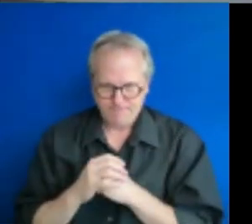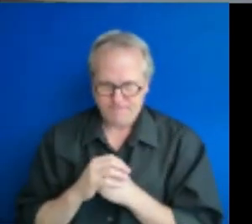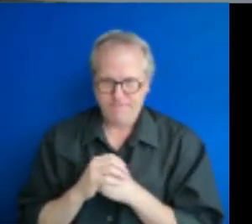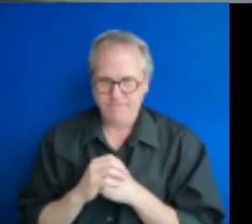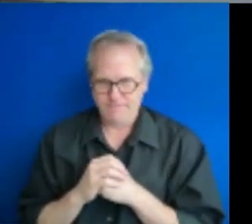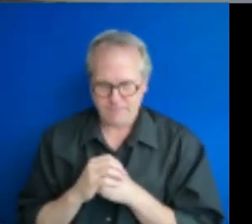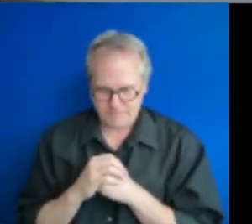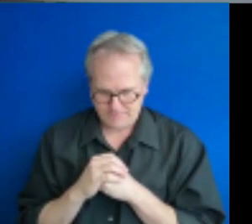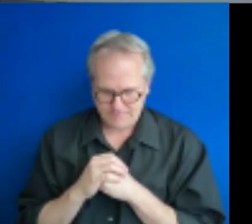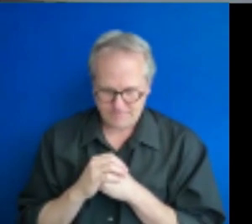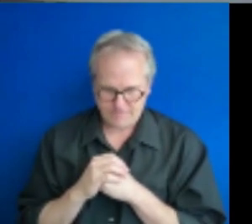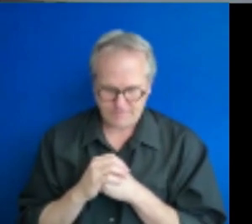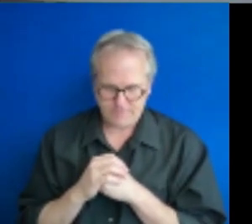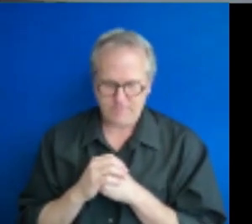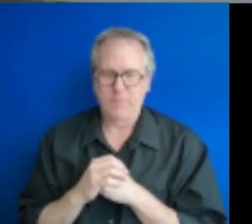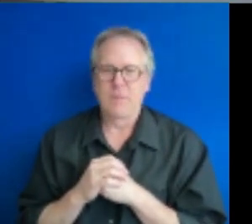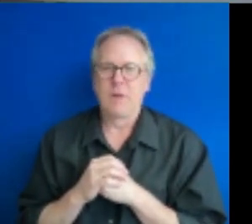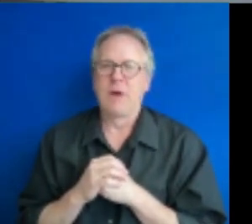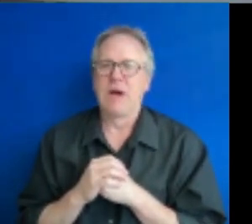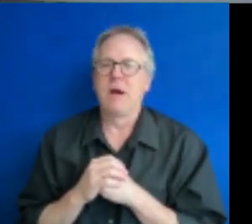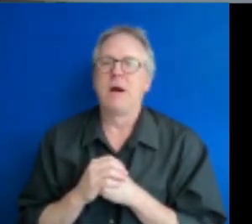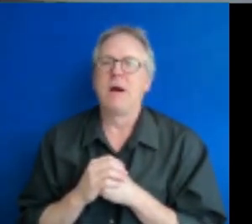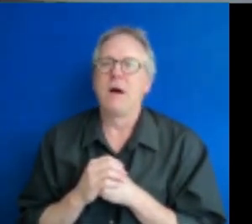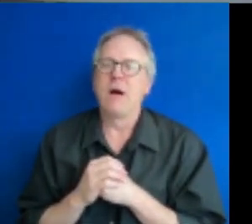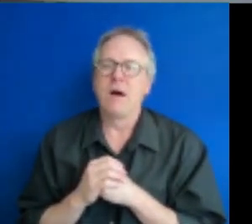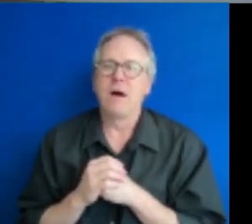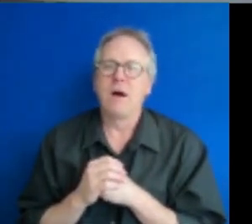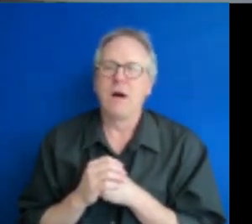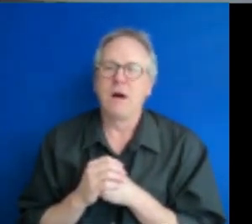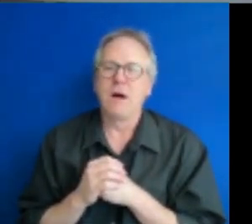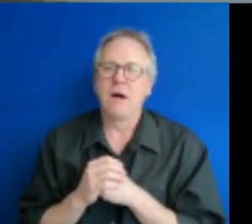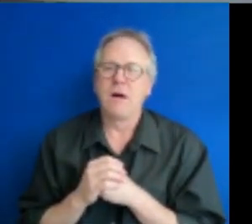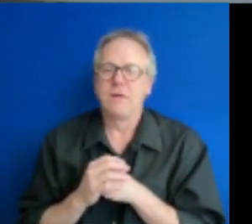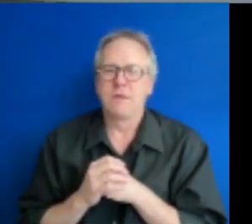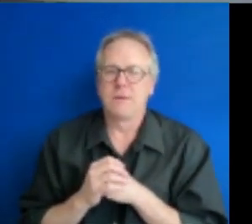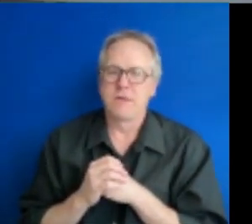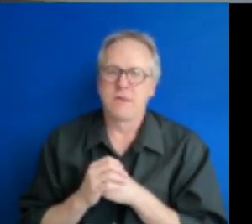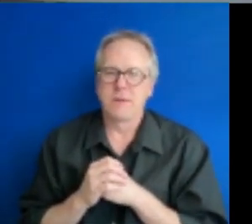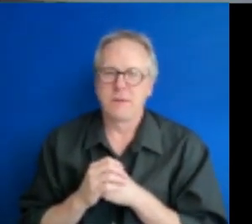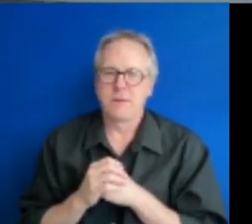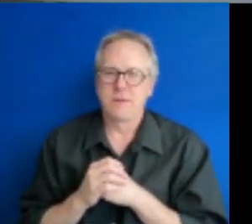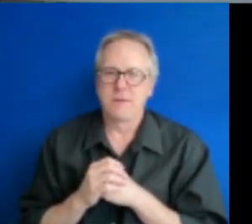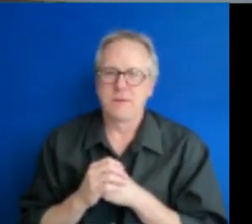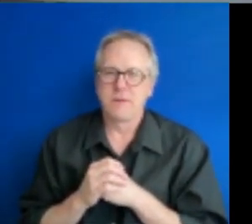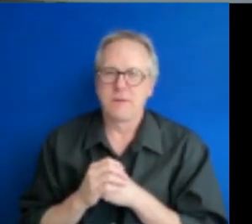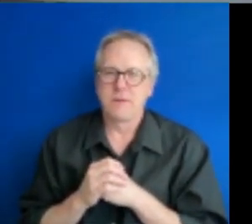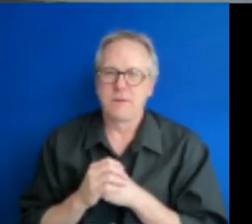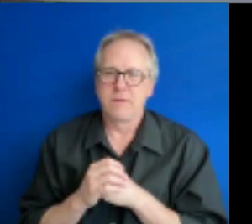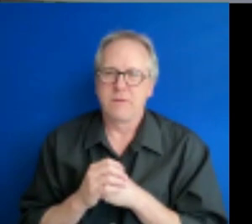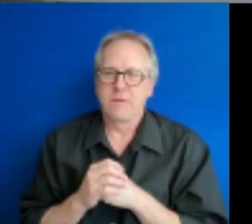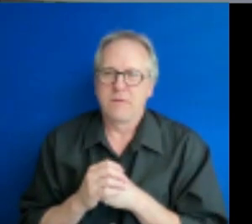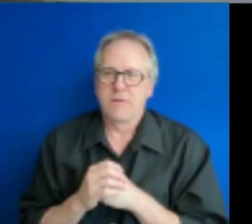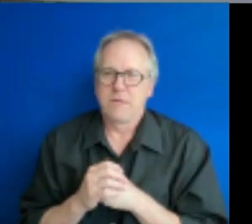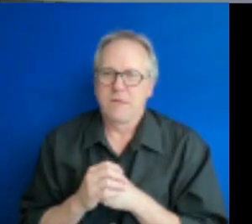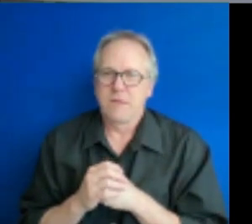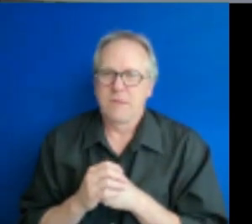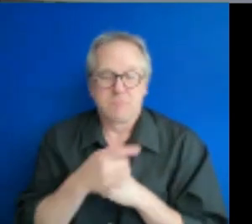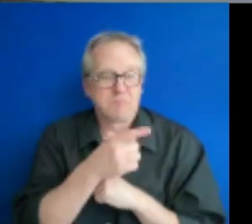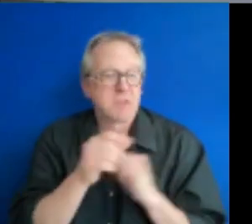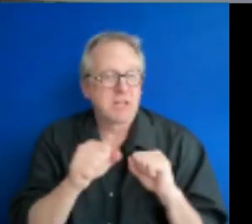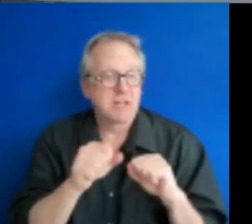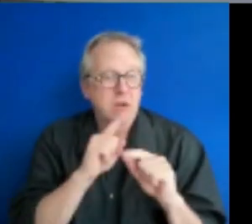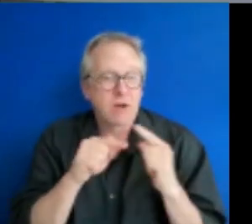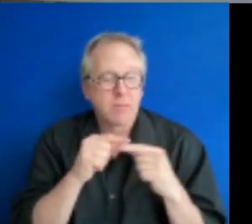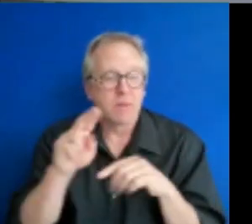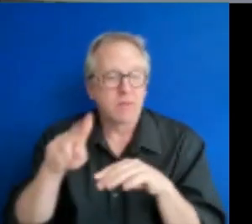If you could talk about the National Commitment on Disability. If you could talk about the